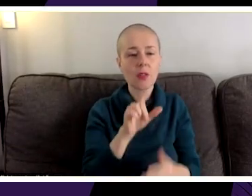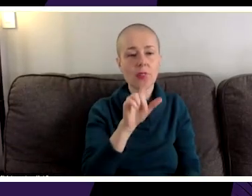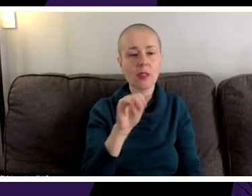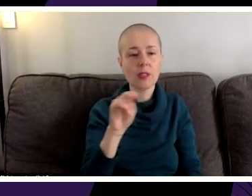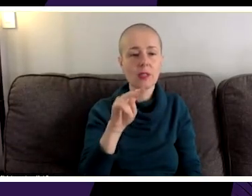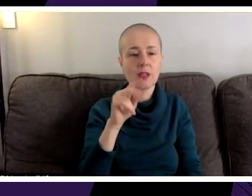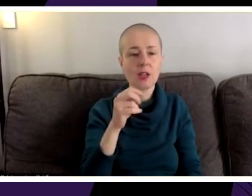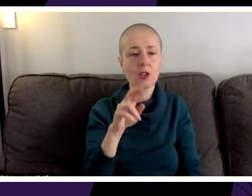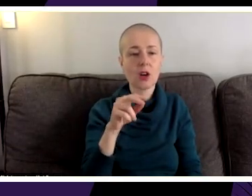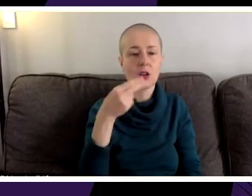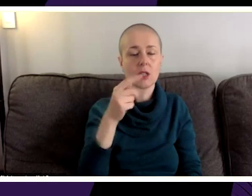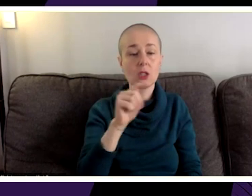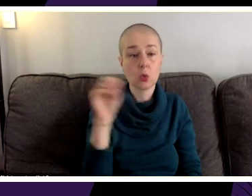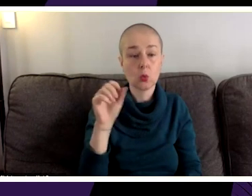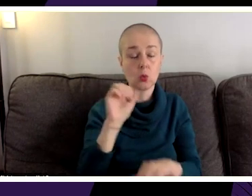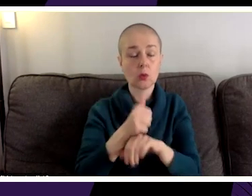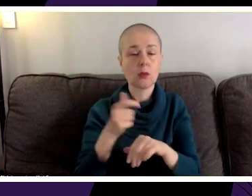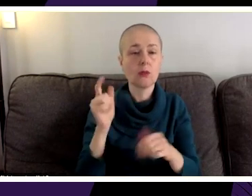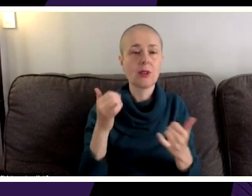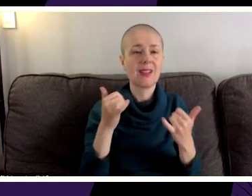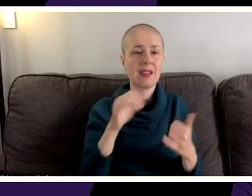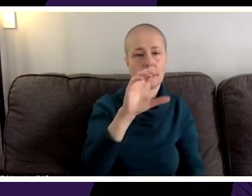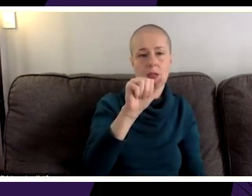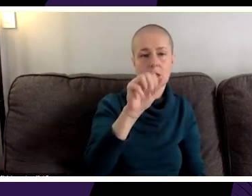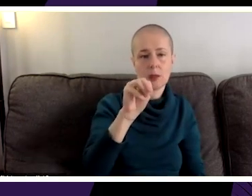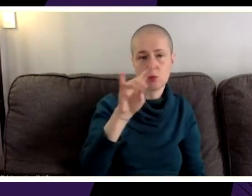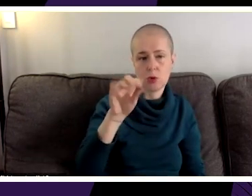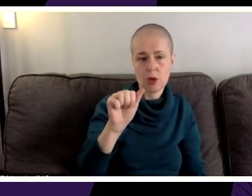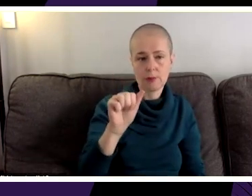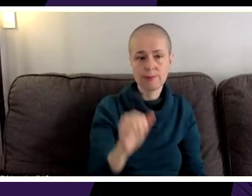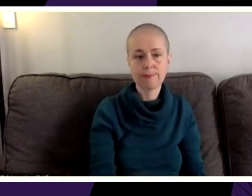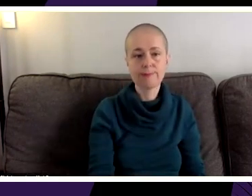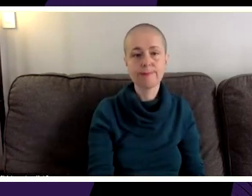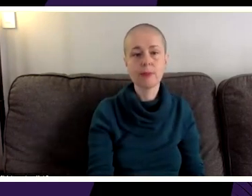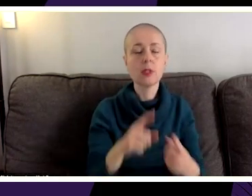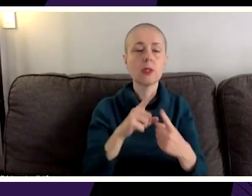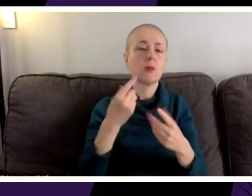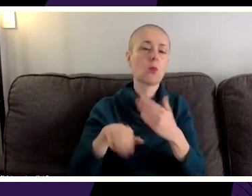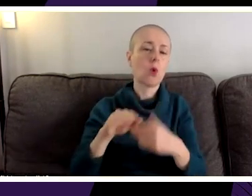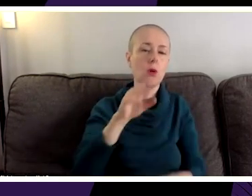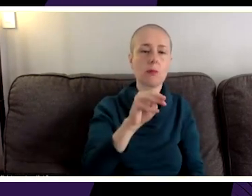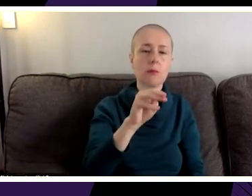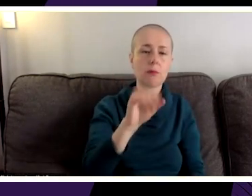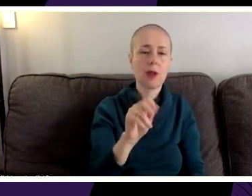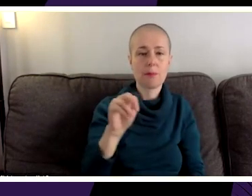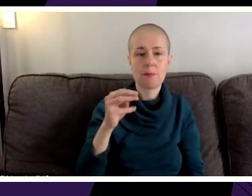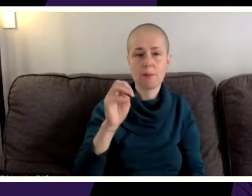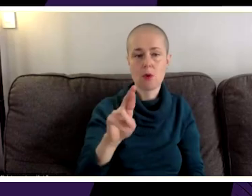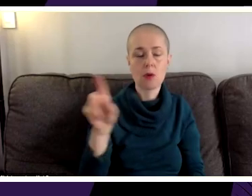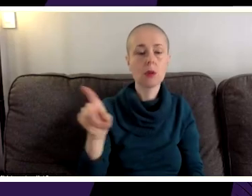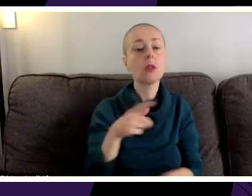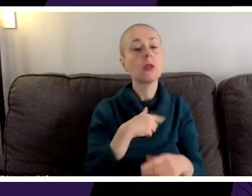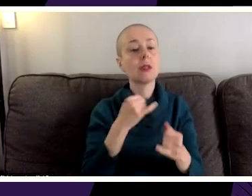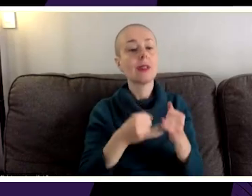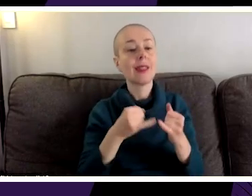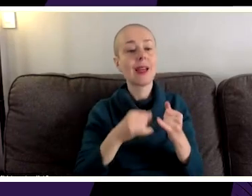who currently based in Cambodia, originally from Myanmar. And lastly, Salawat Reung Amporn or